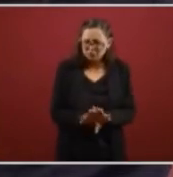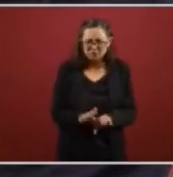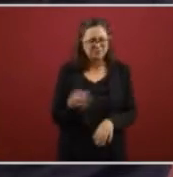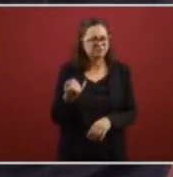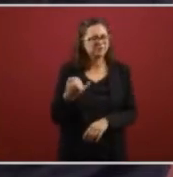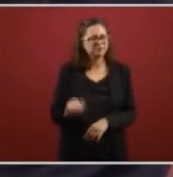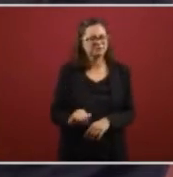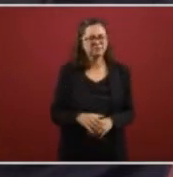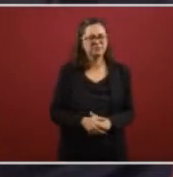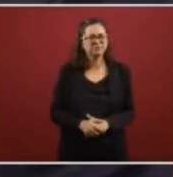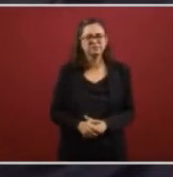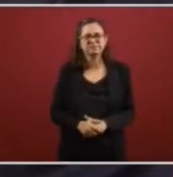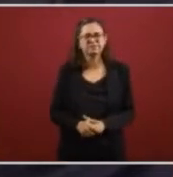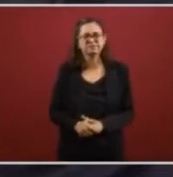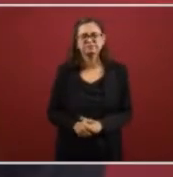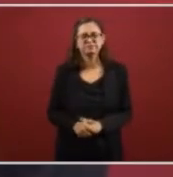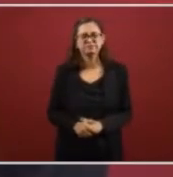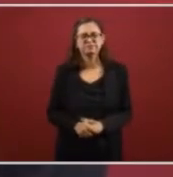So I believe